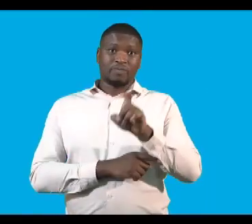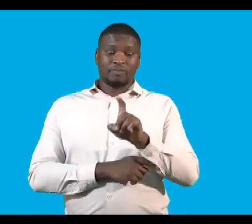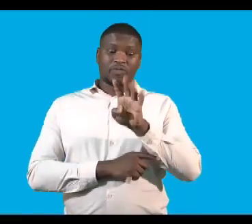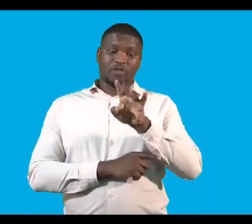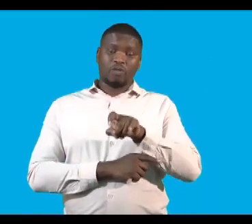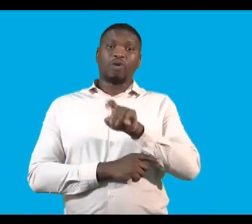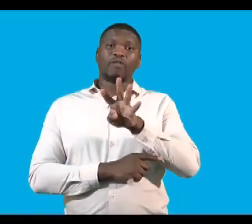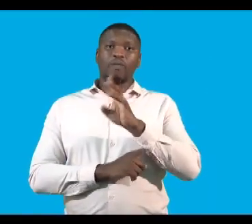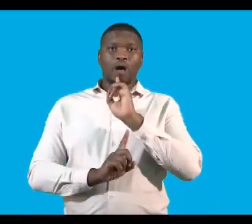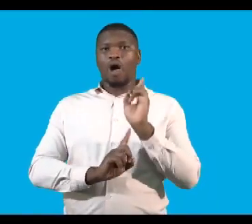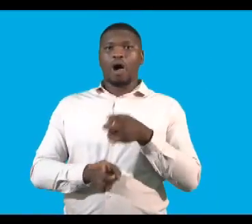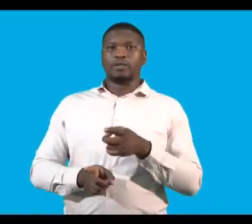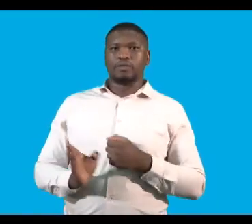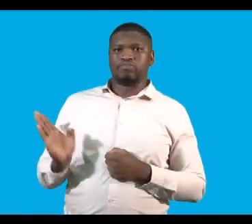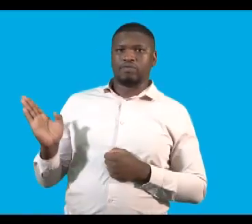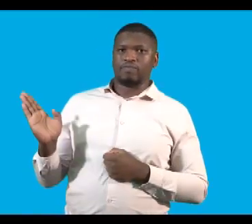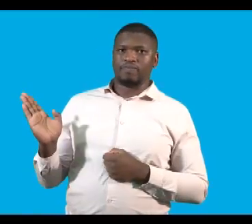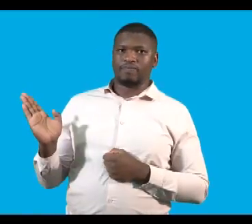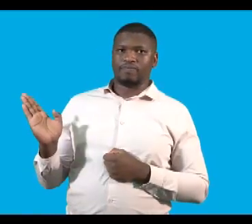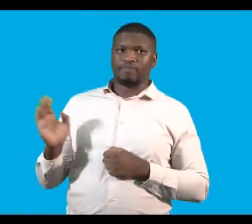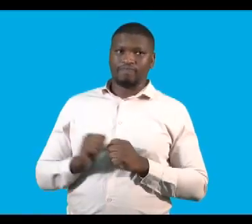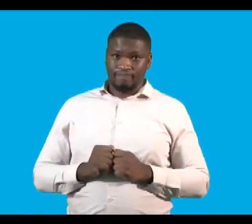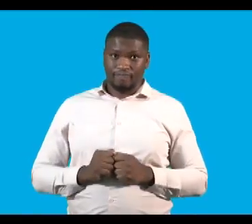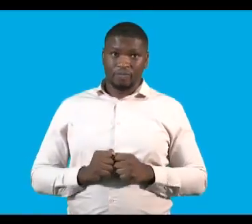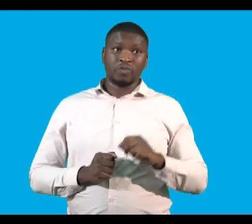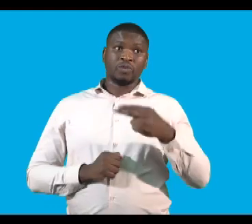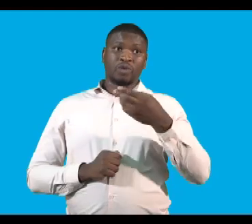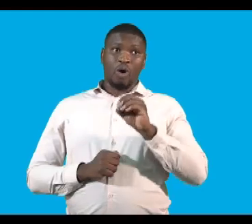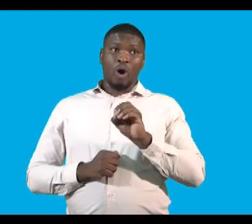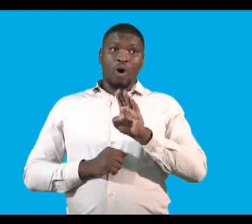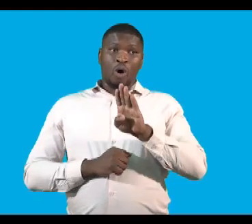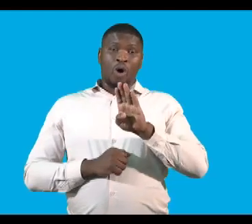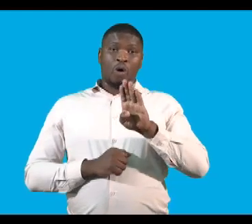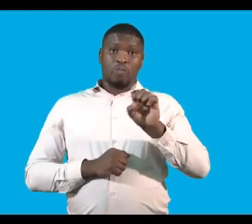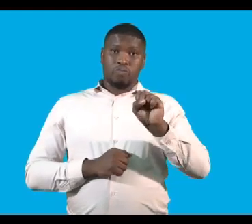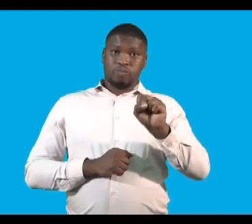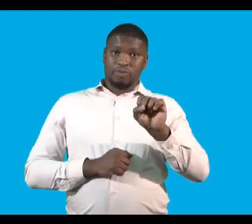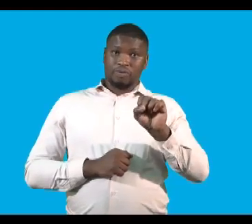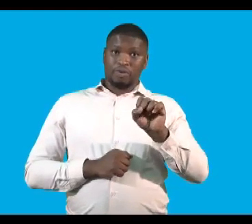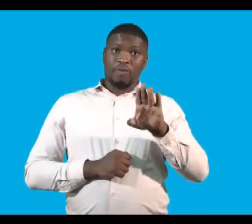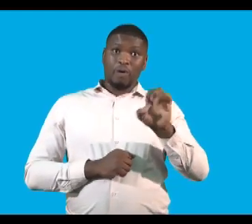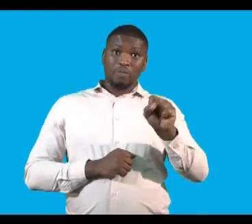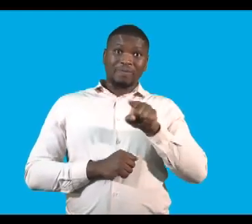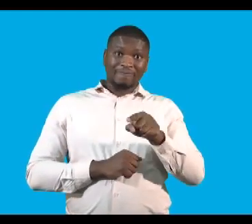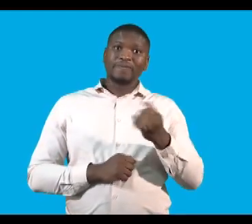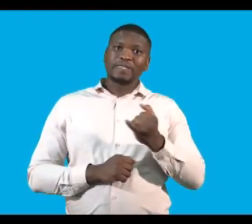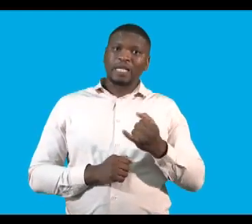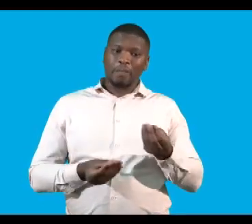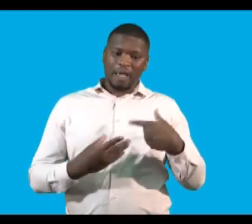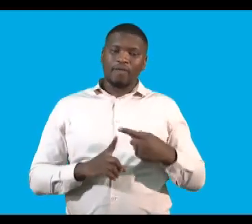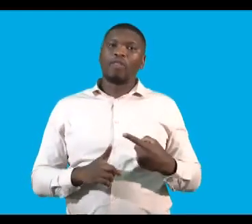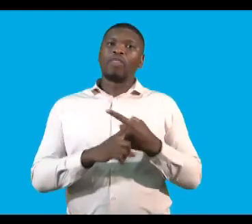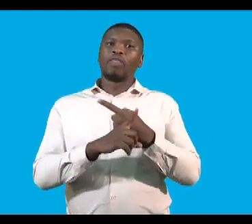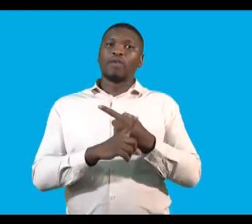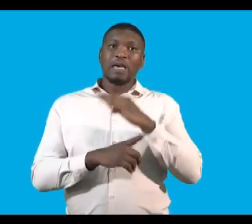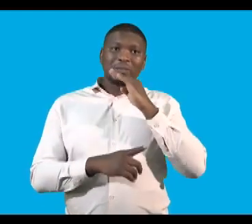says, Hobbes is being sarcastic when he says, call a lawyer. Calvin's real reason, so this is